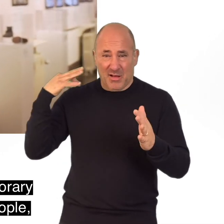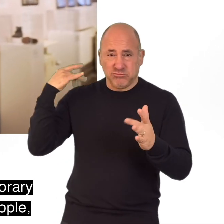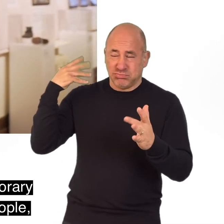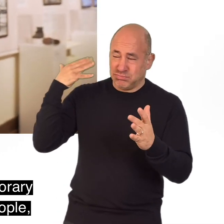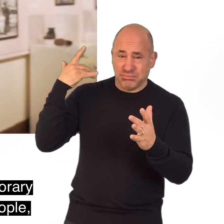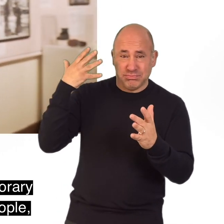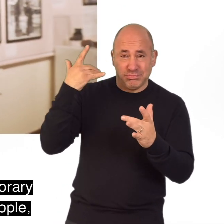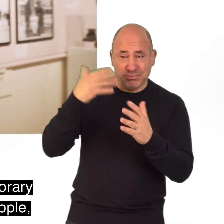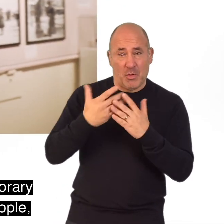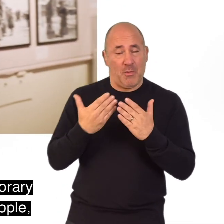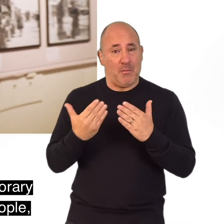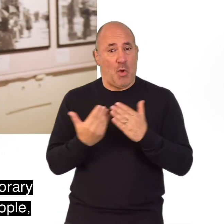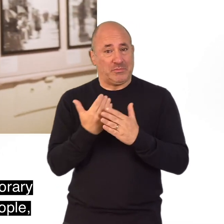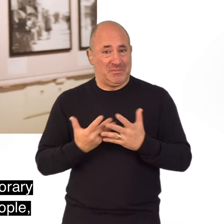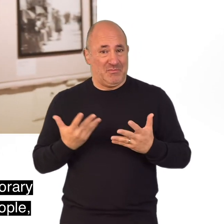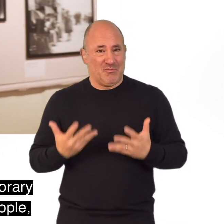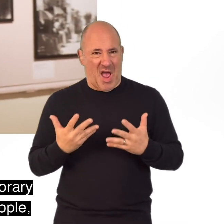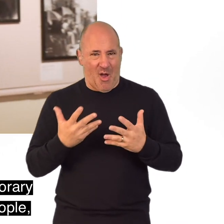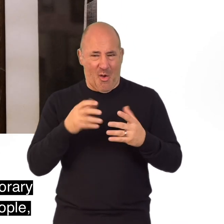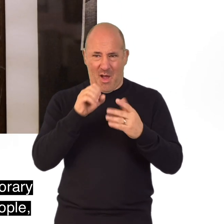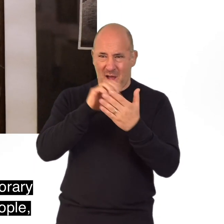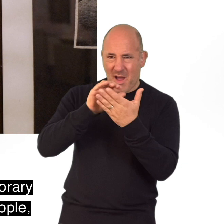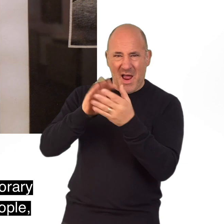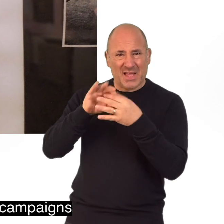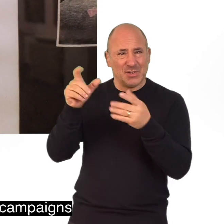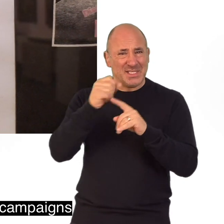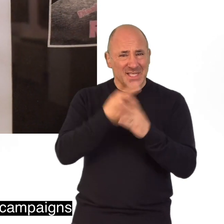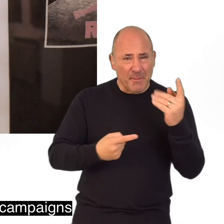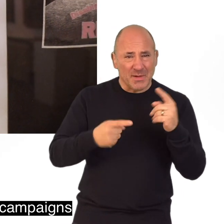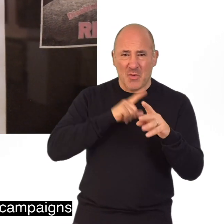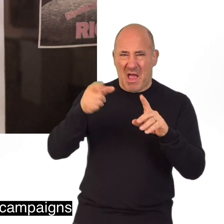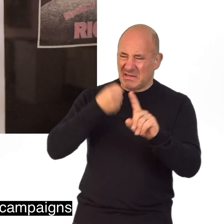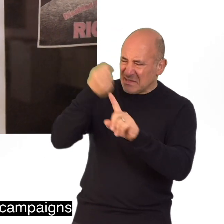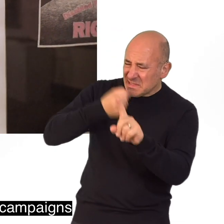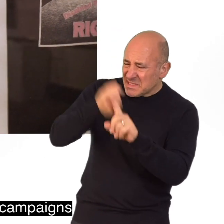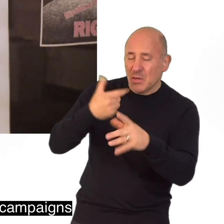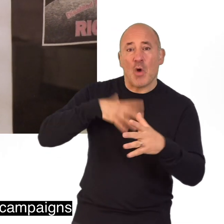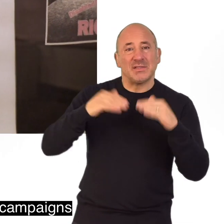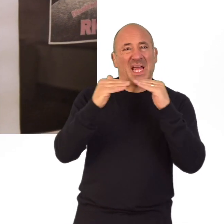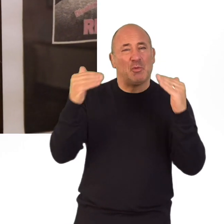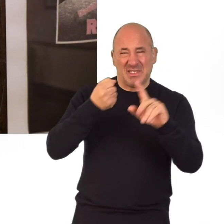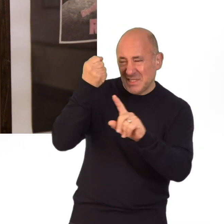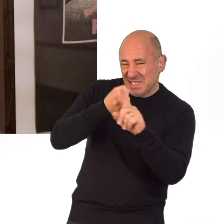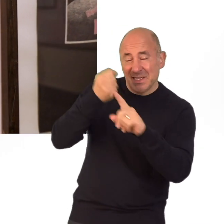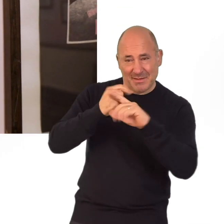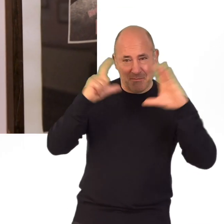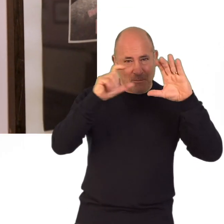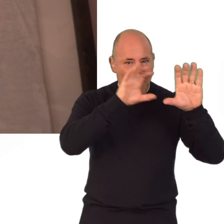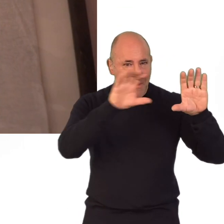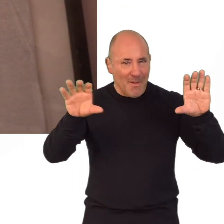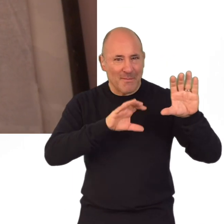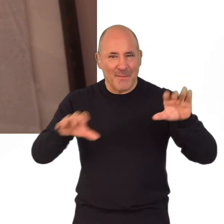through to more contemporary depictions of disabled people who've been kind of fighting campaigns to fight